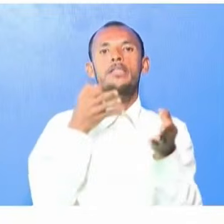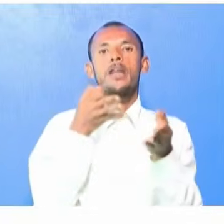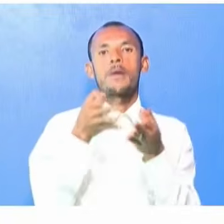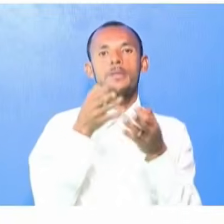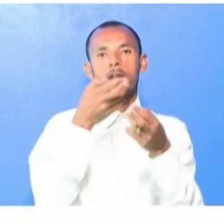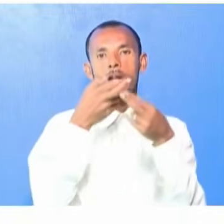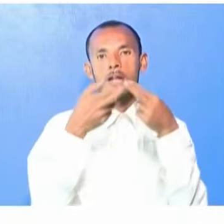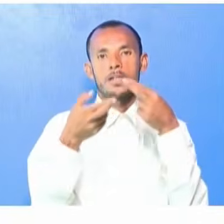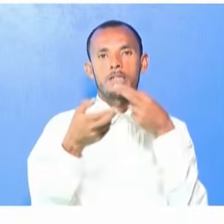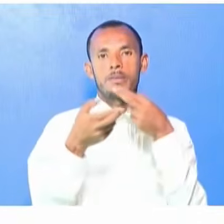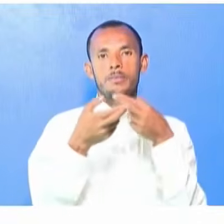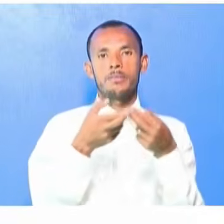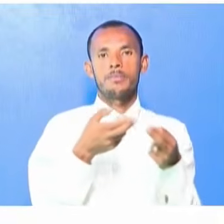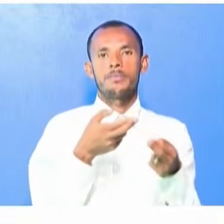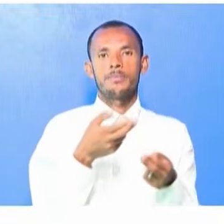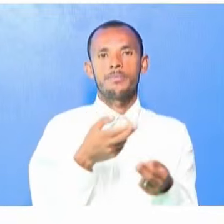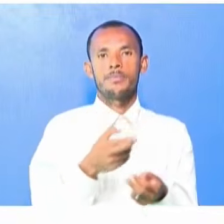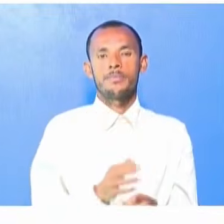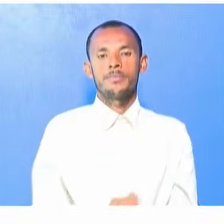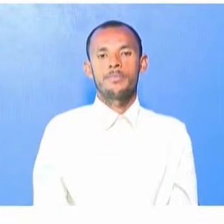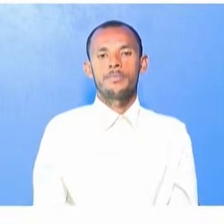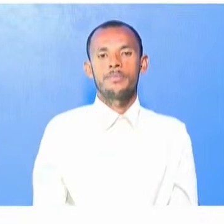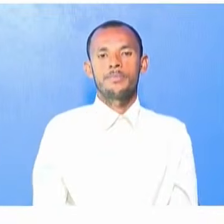the relationship